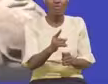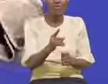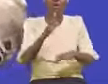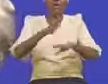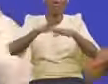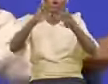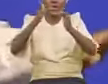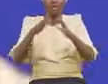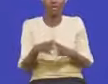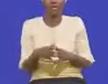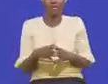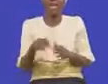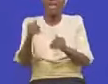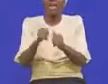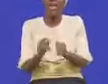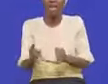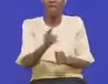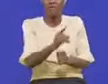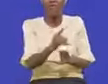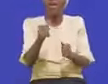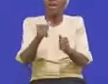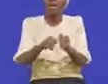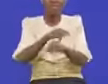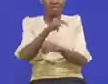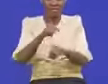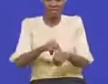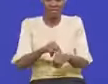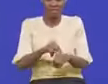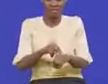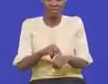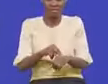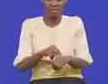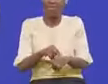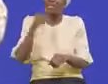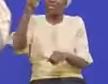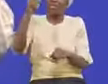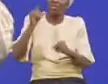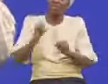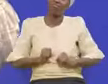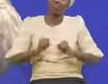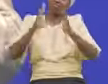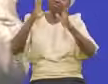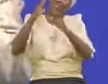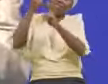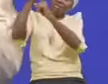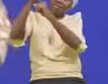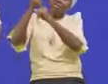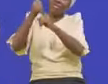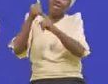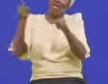me la fi, ameyo kata le kame le miakpon, le dukosia dukome, ameyo kata lea.